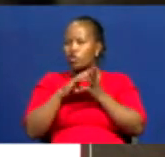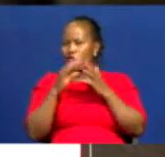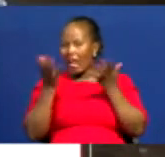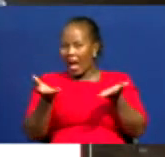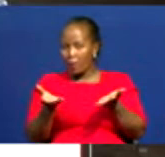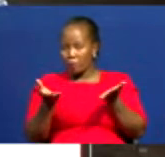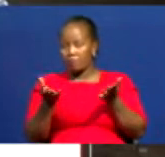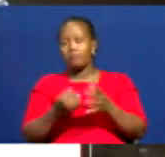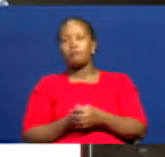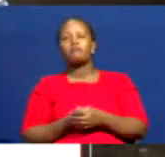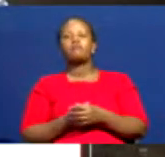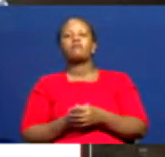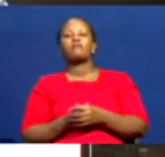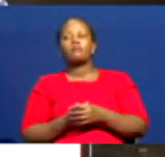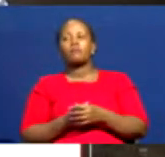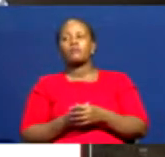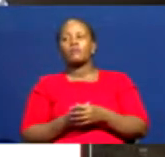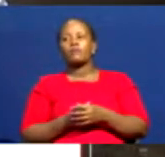Okay, I think